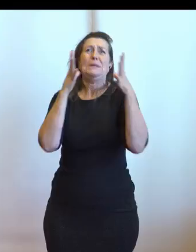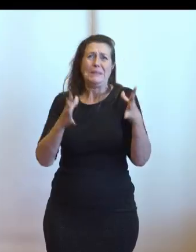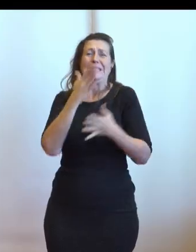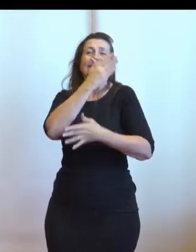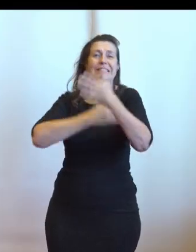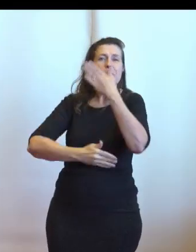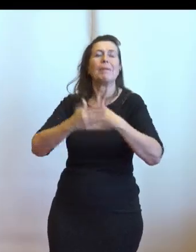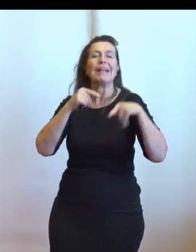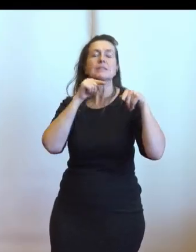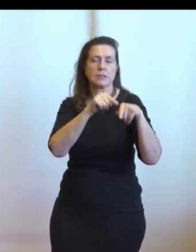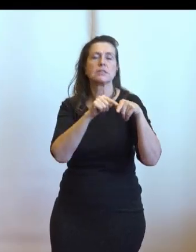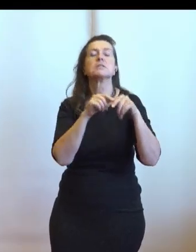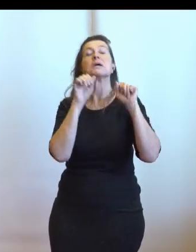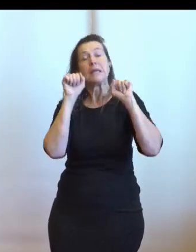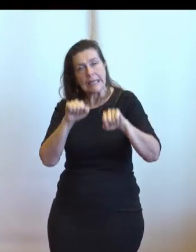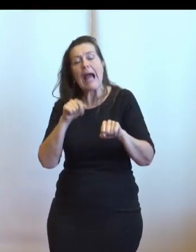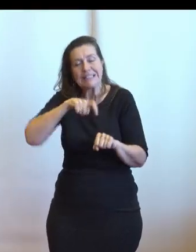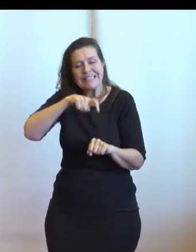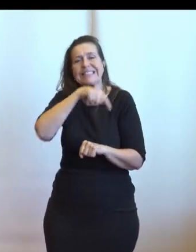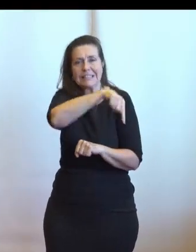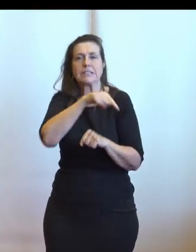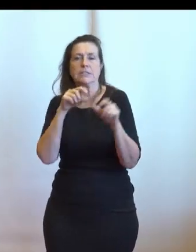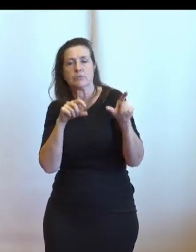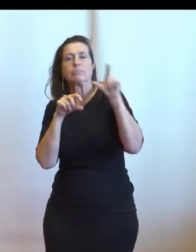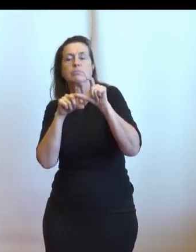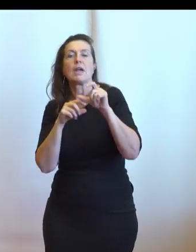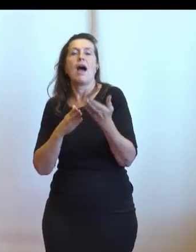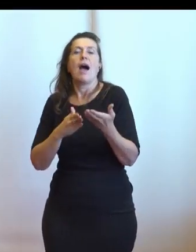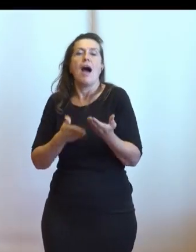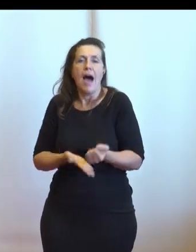the procurement, so the module 6 of this report really